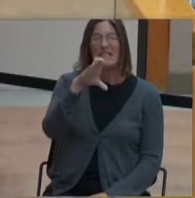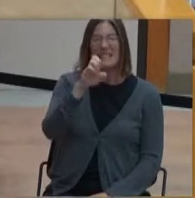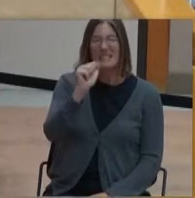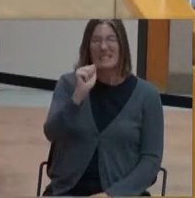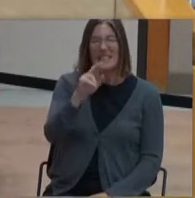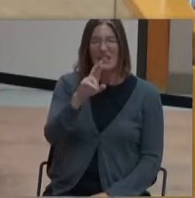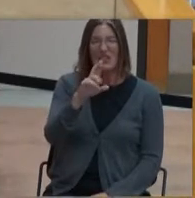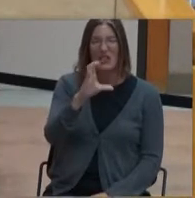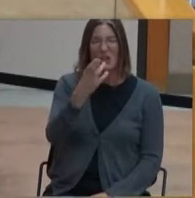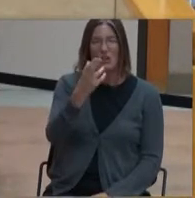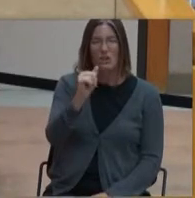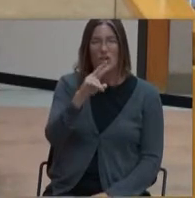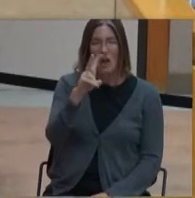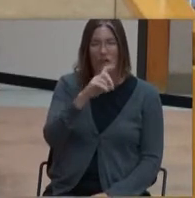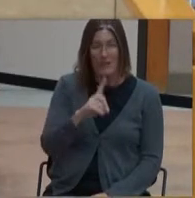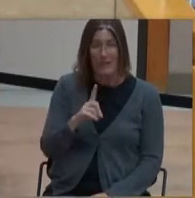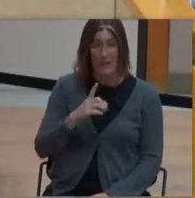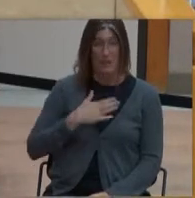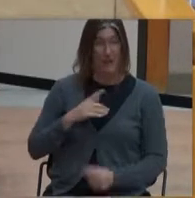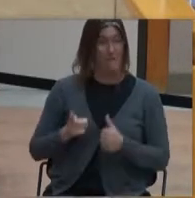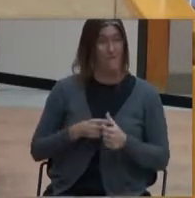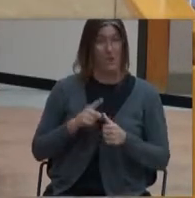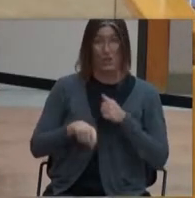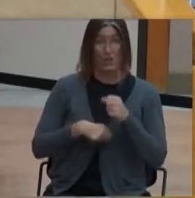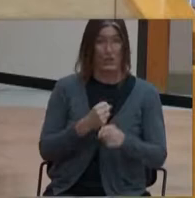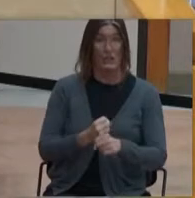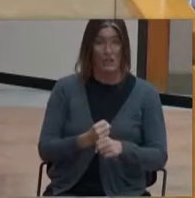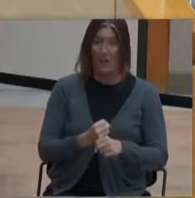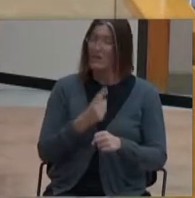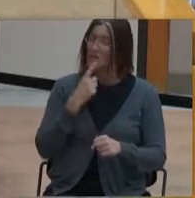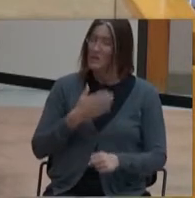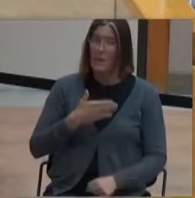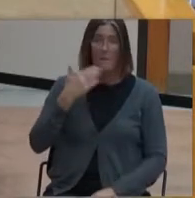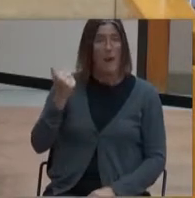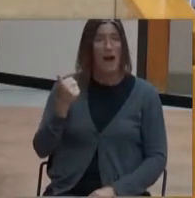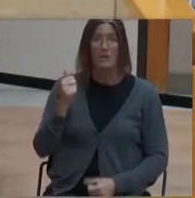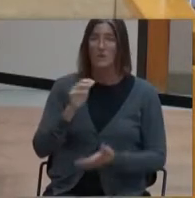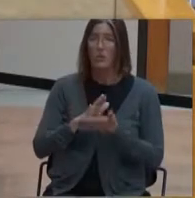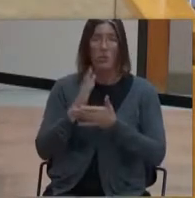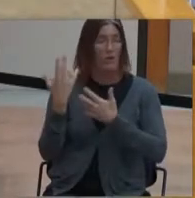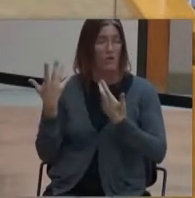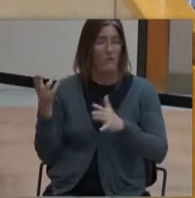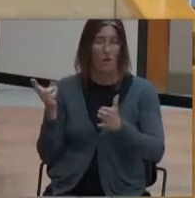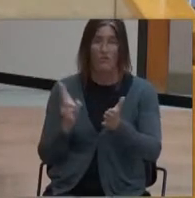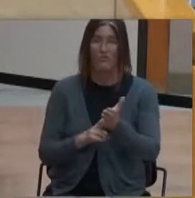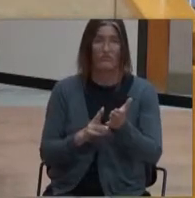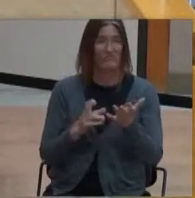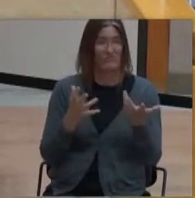it has been the best school I have been enrolled in because I feel connected and with my fellowship students and the staff.